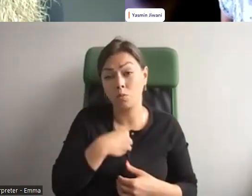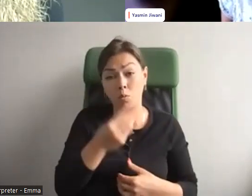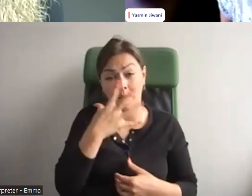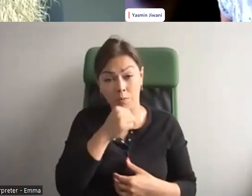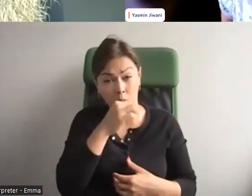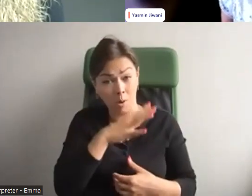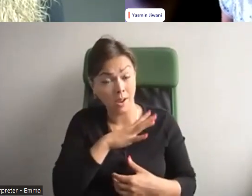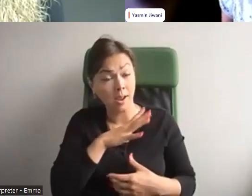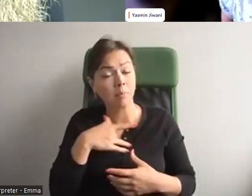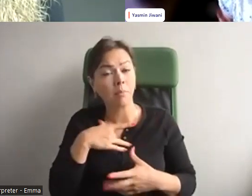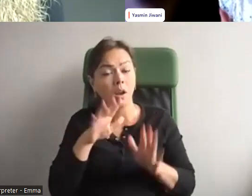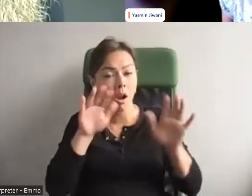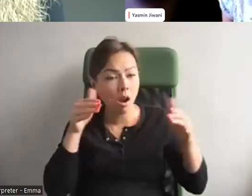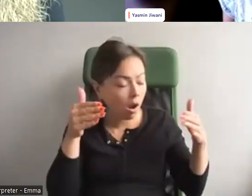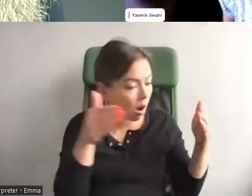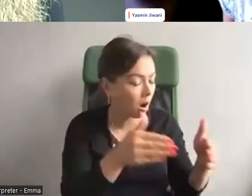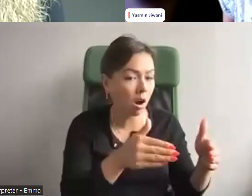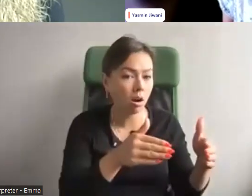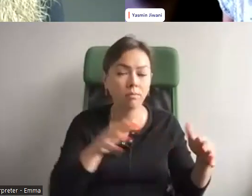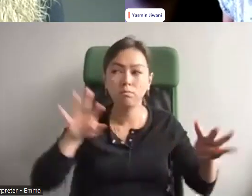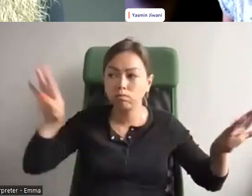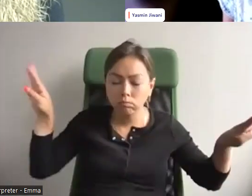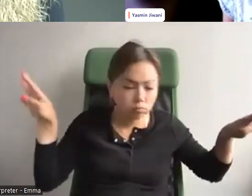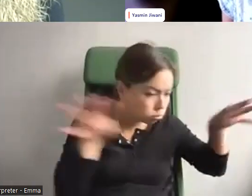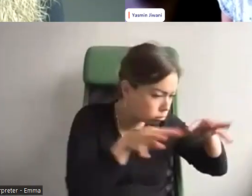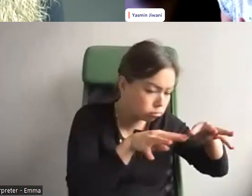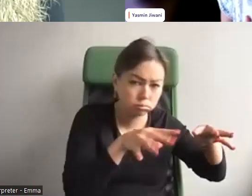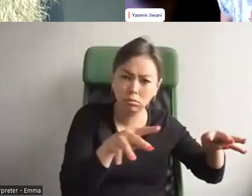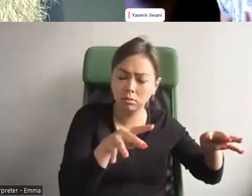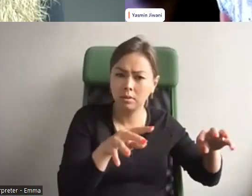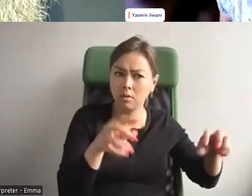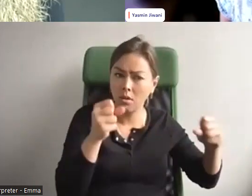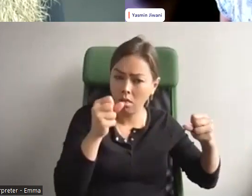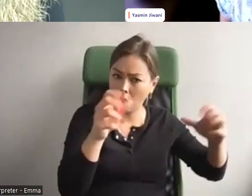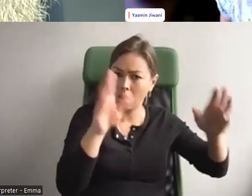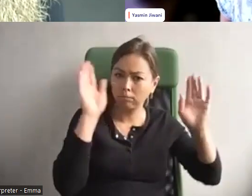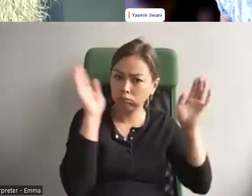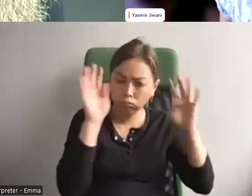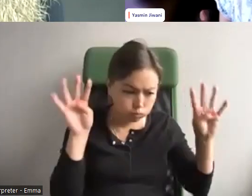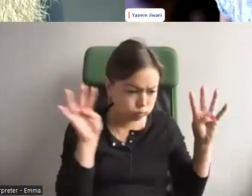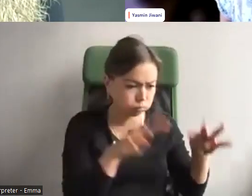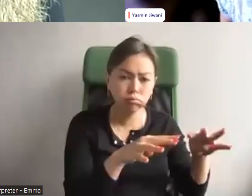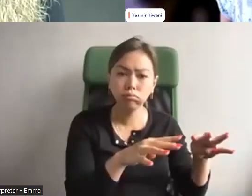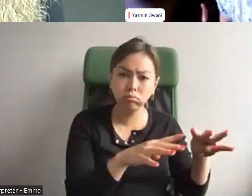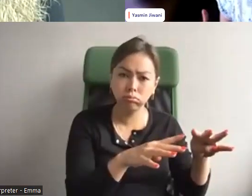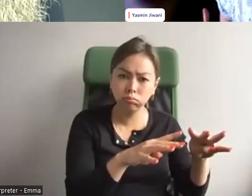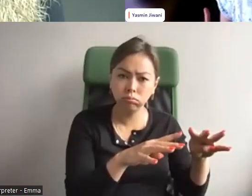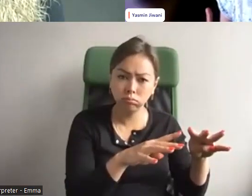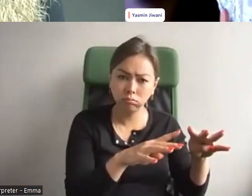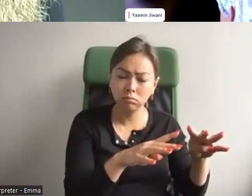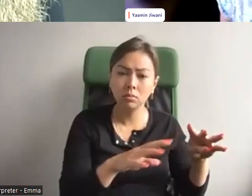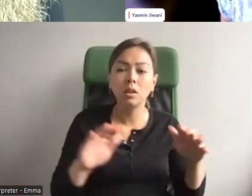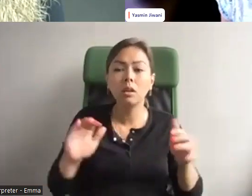an amazing amount of attention put in on those cases. Whereas all of the other cases that are happening in the